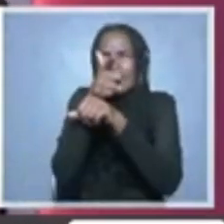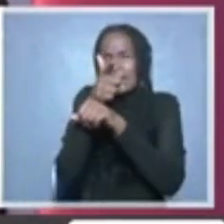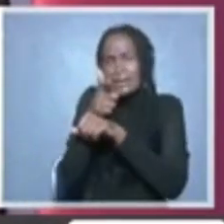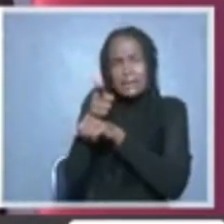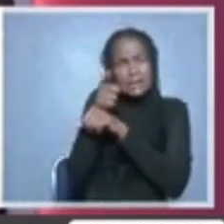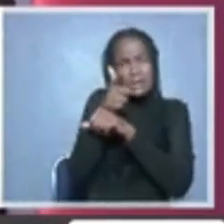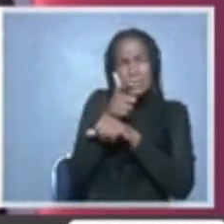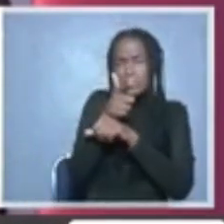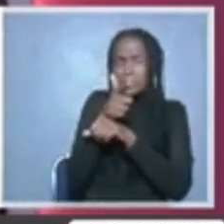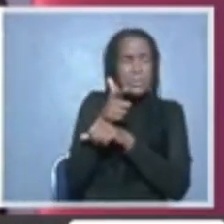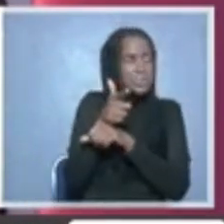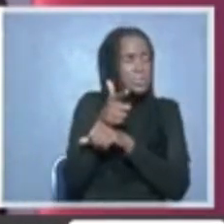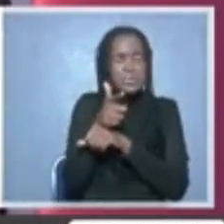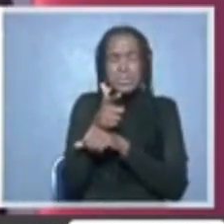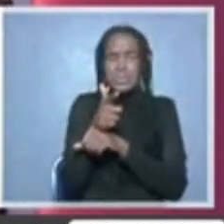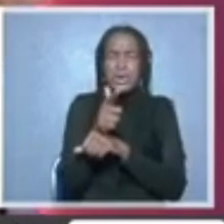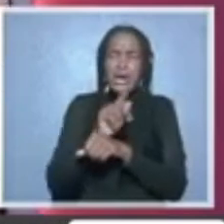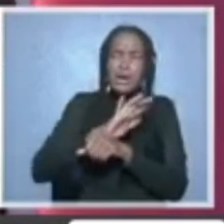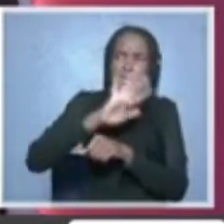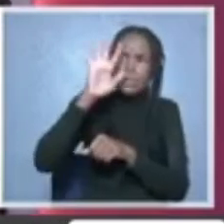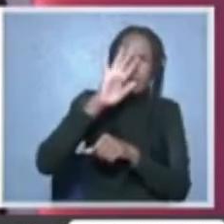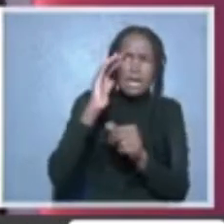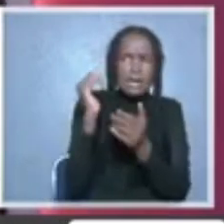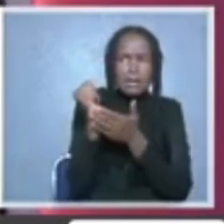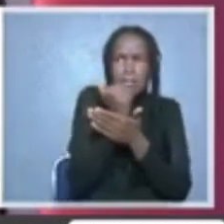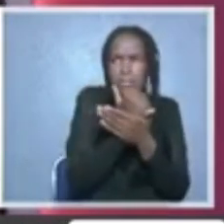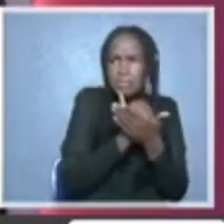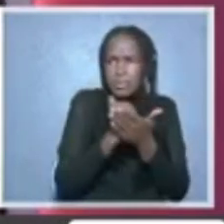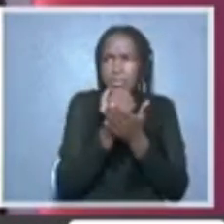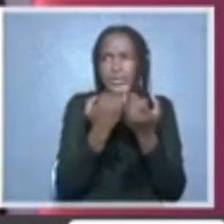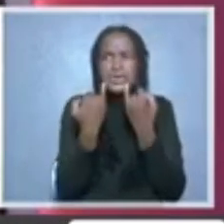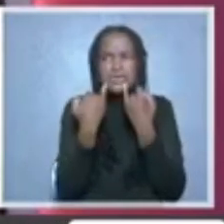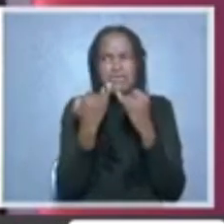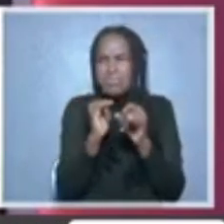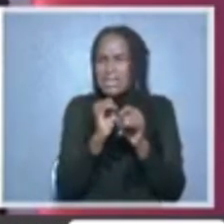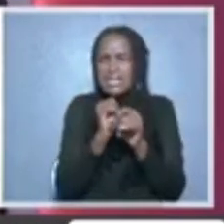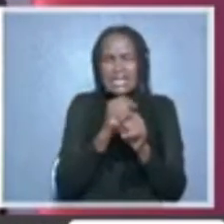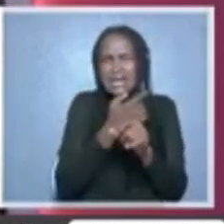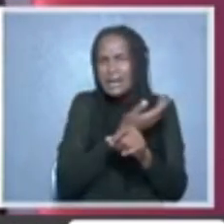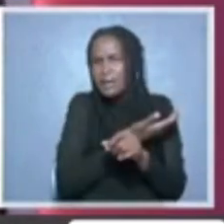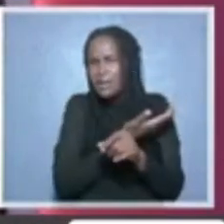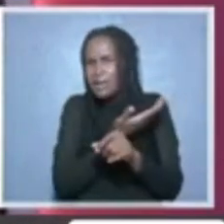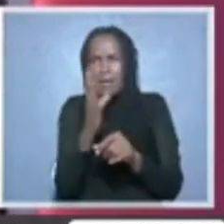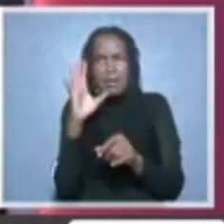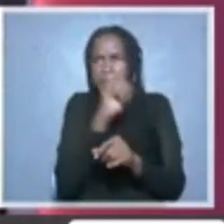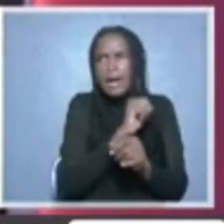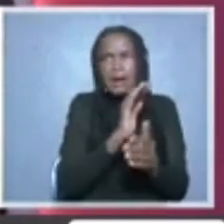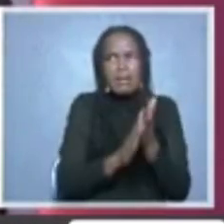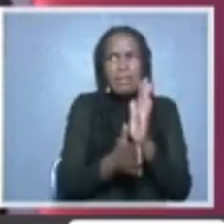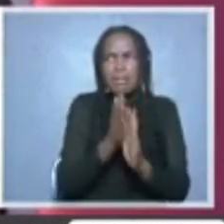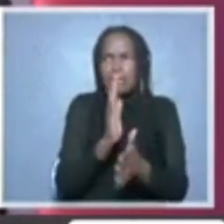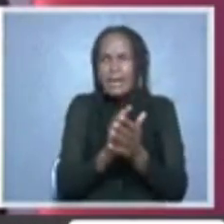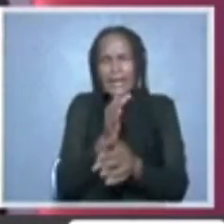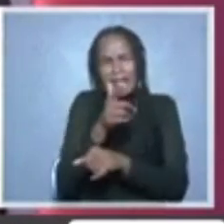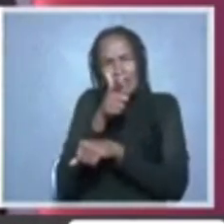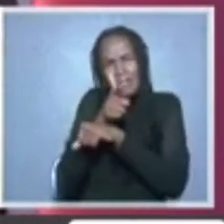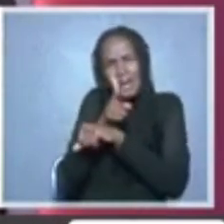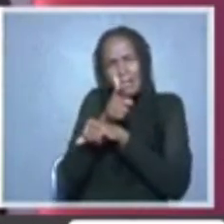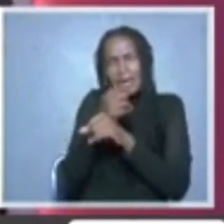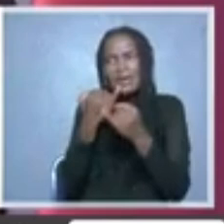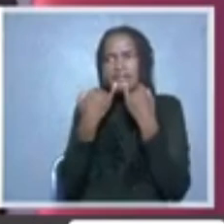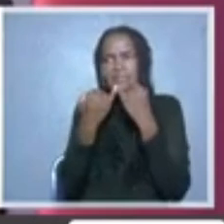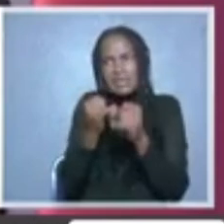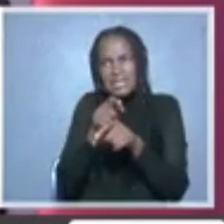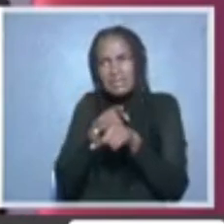absolutely marvelous. So the expectation, of course, leading up until Saturdays is quite high. Talk to us about, what the nation